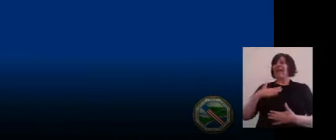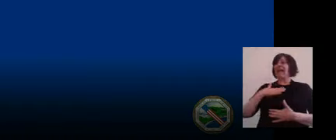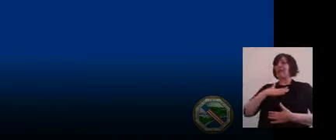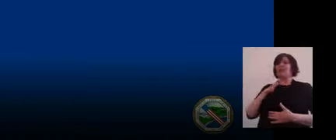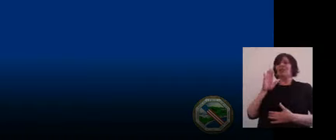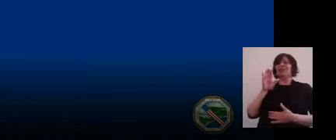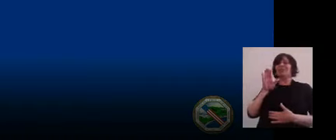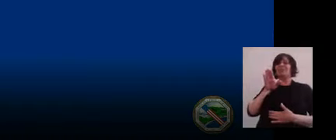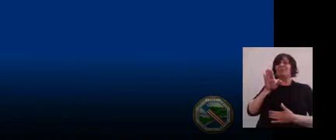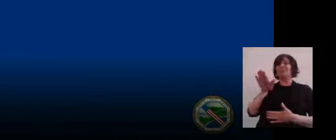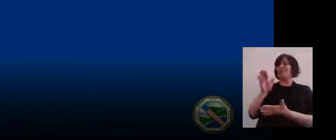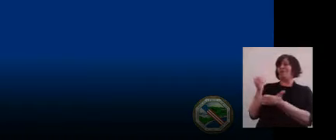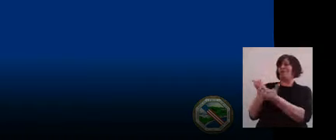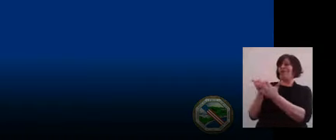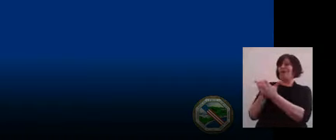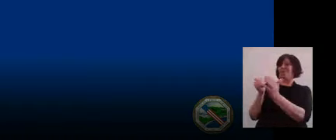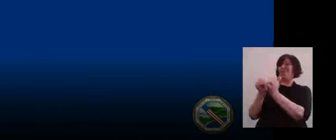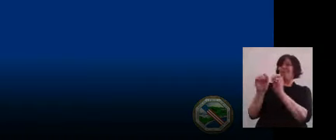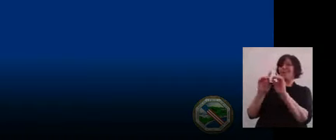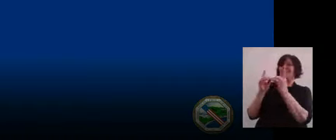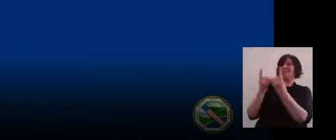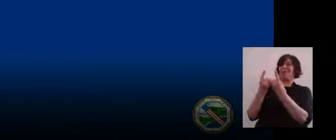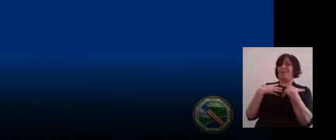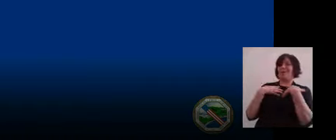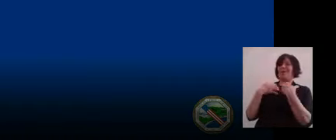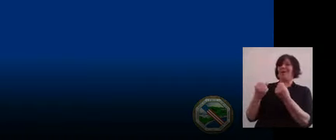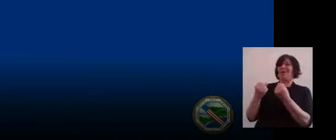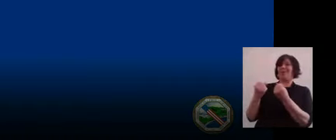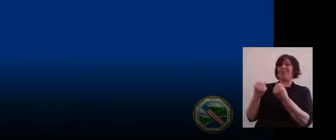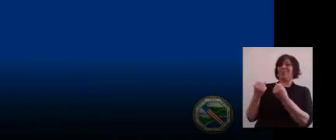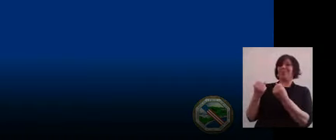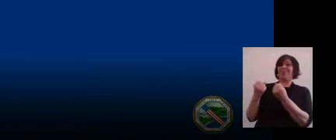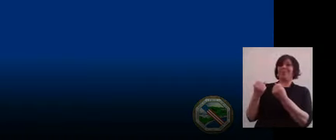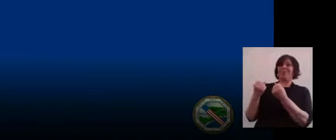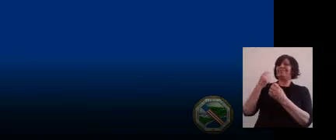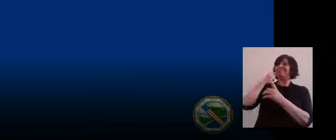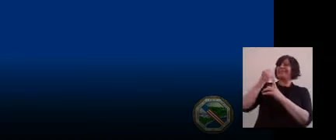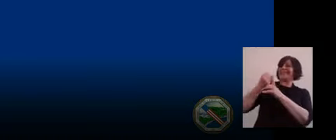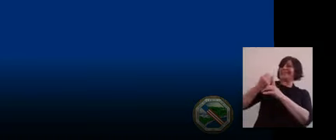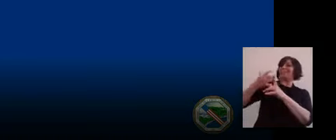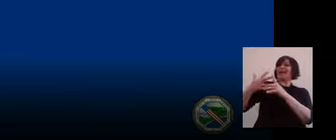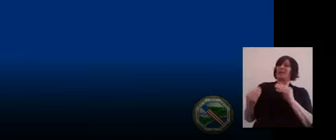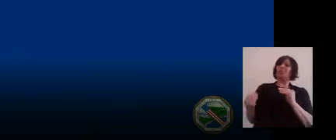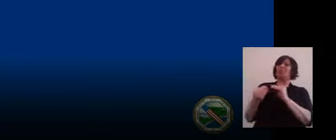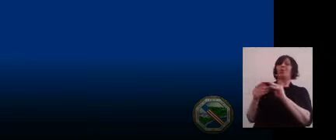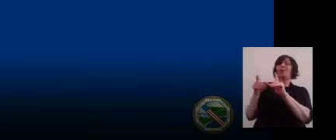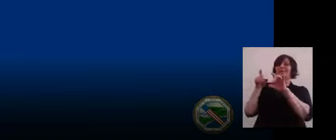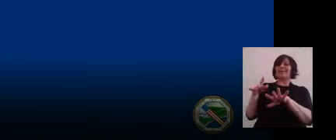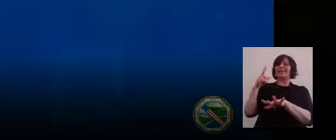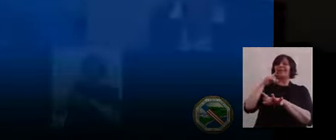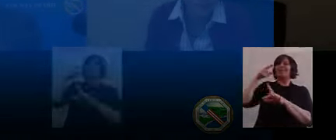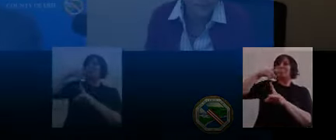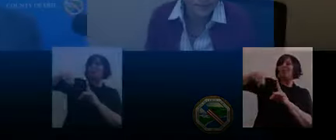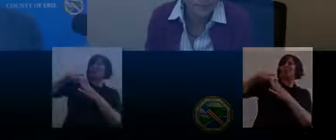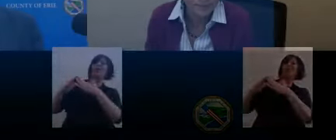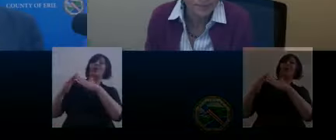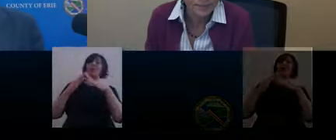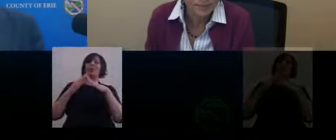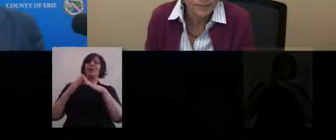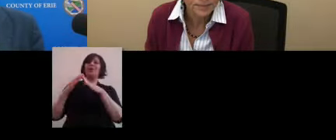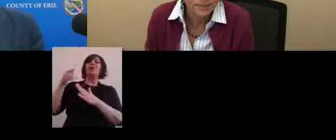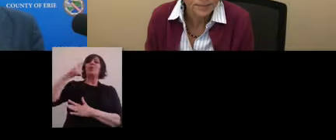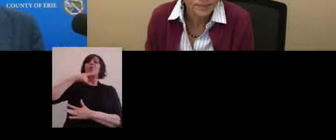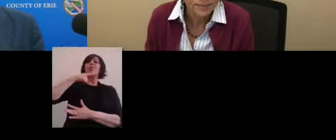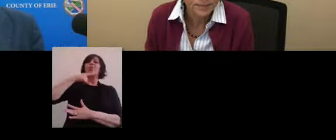Health being able to expand the testing for our greater community. We realize that there's a great need in